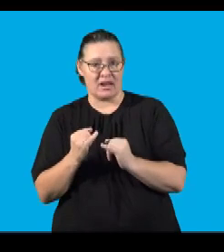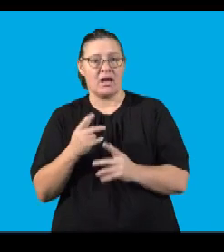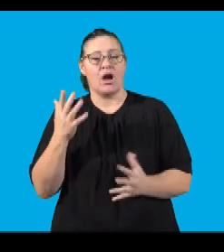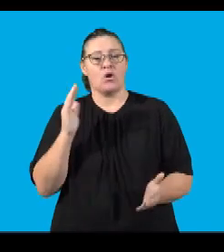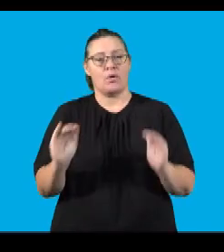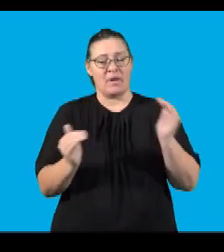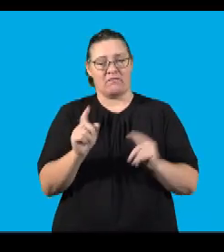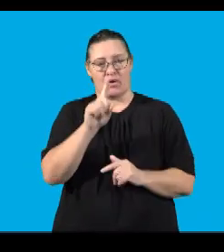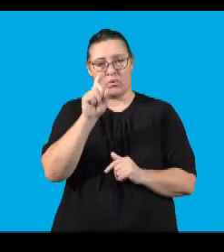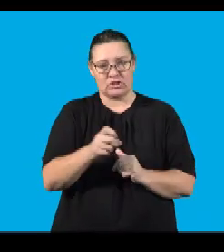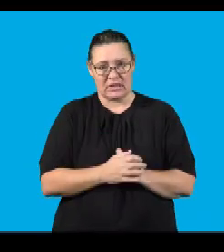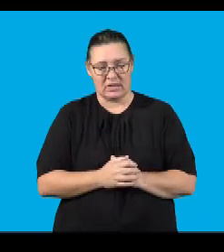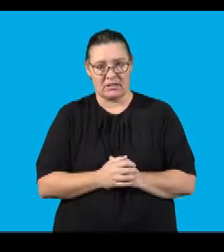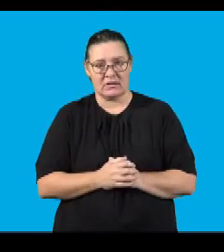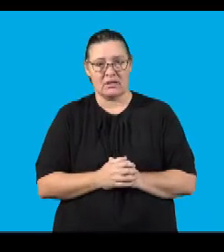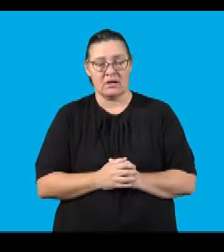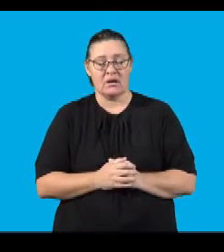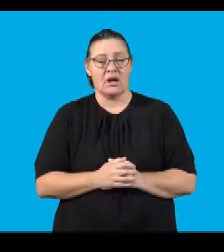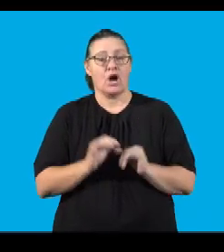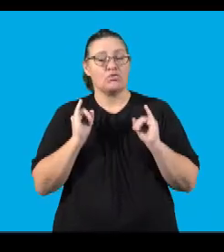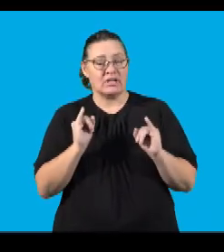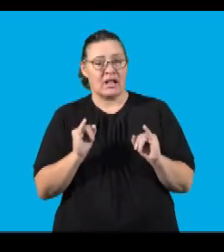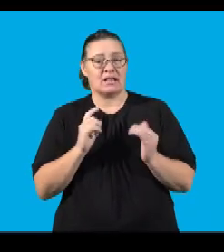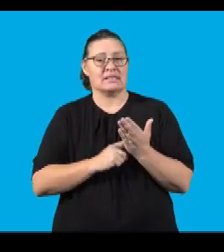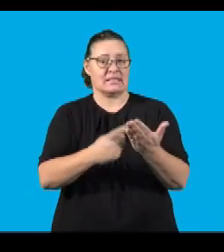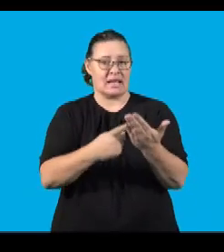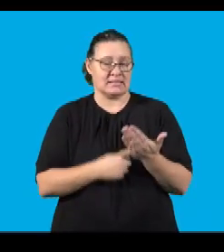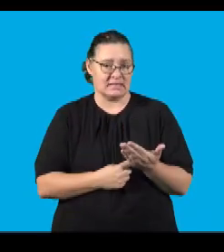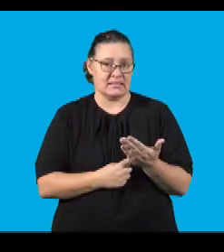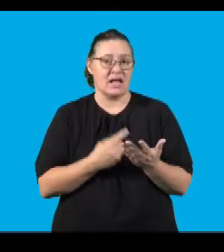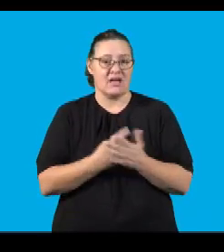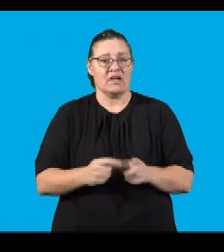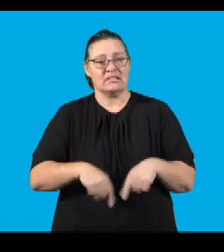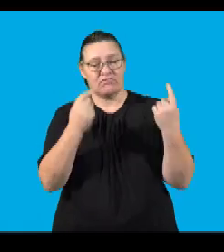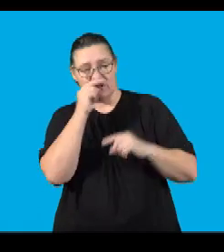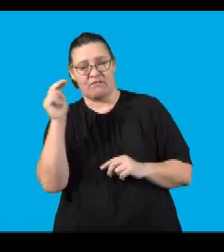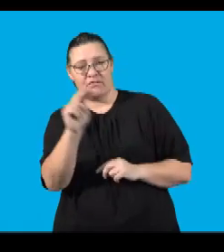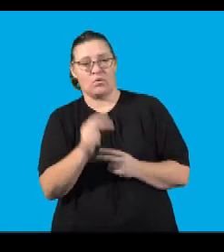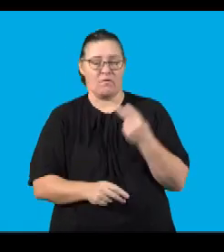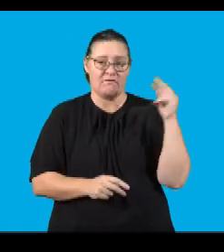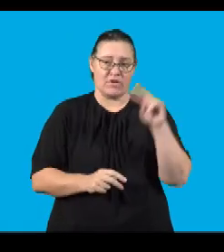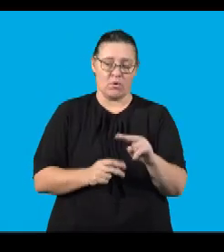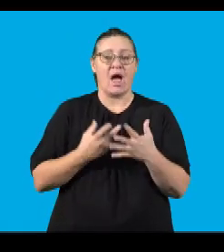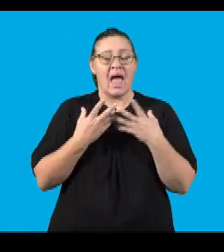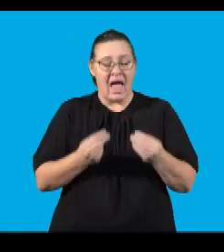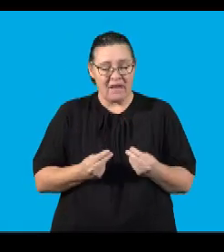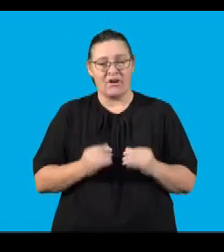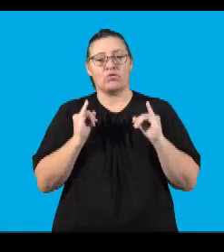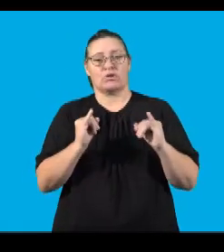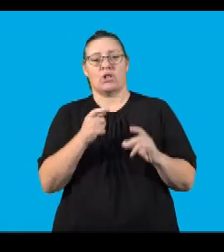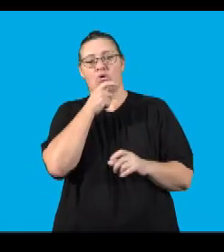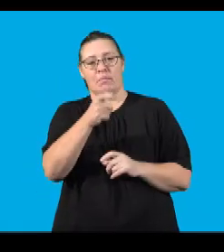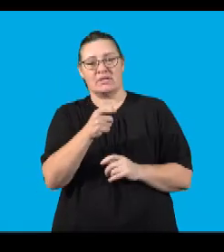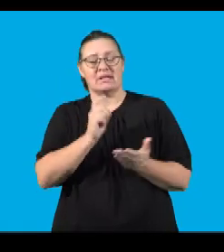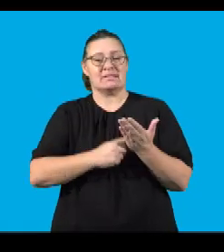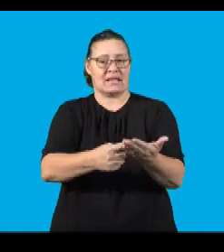is the comparative question. Critically discuss, so again we're looking at different viewpoints and we're going to give a critical comment,